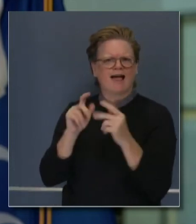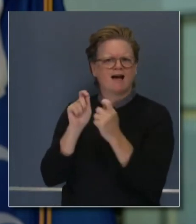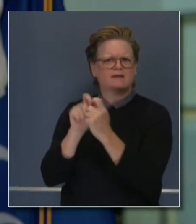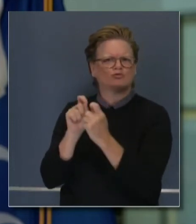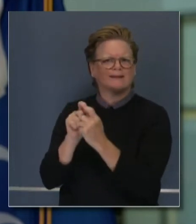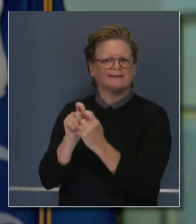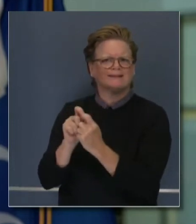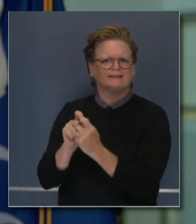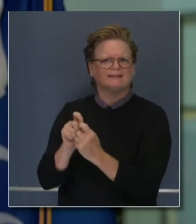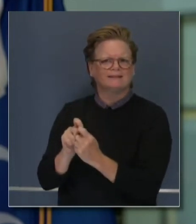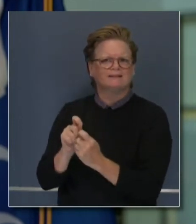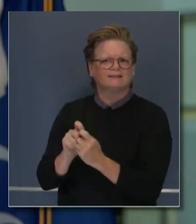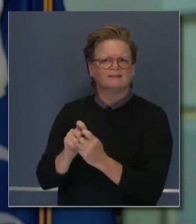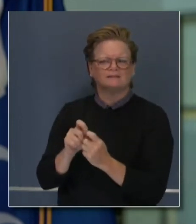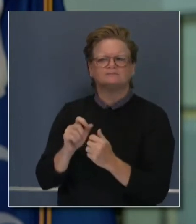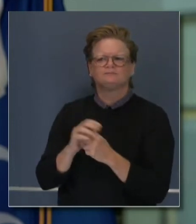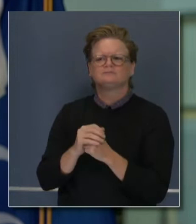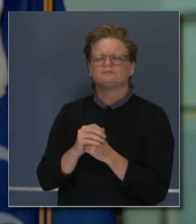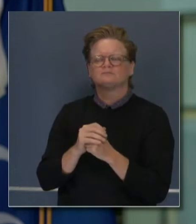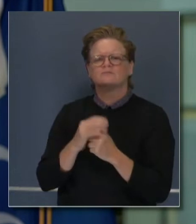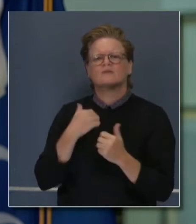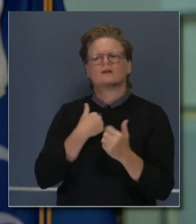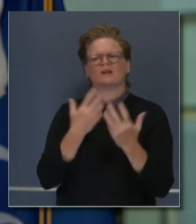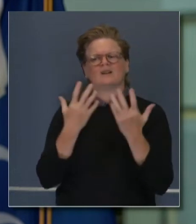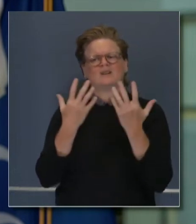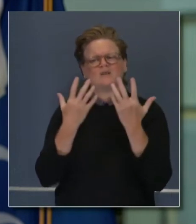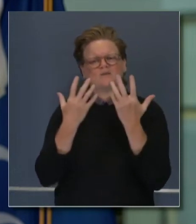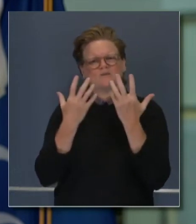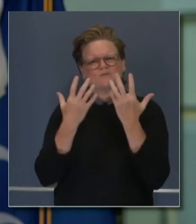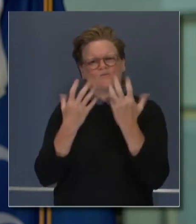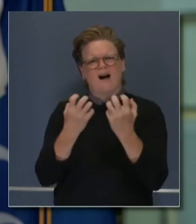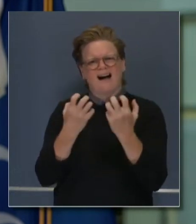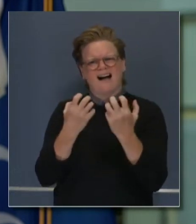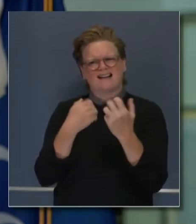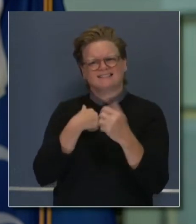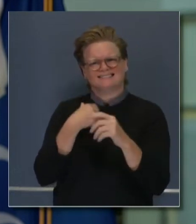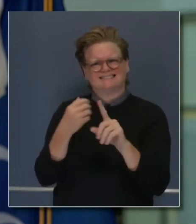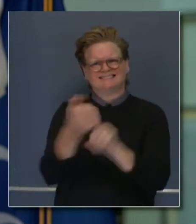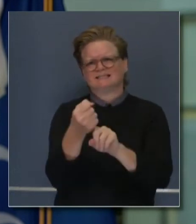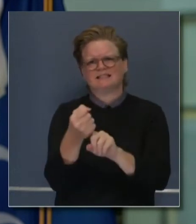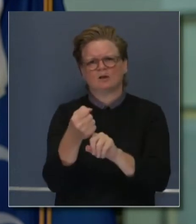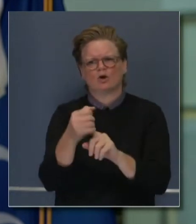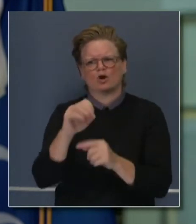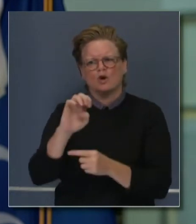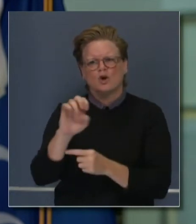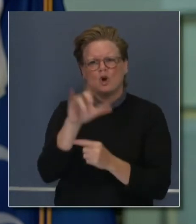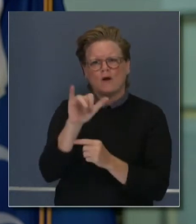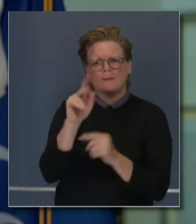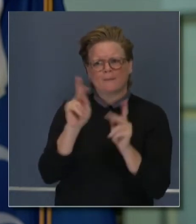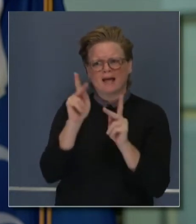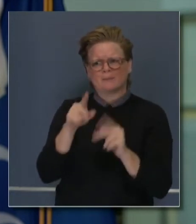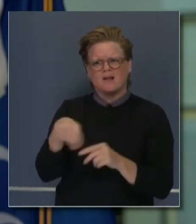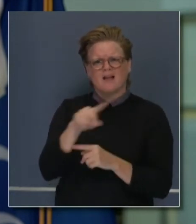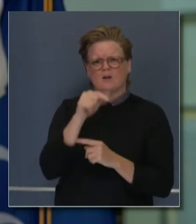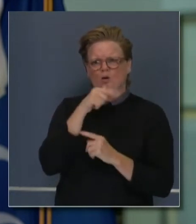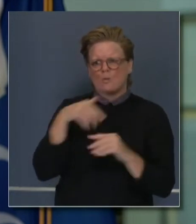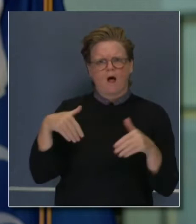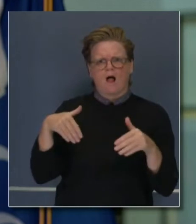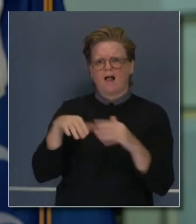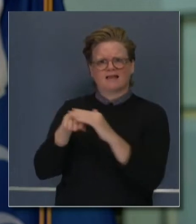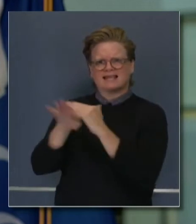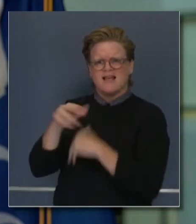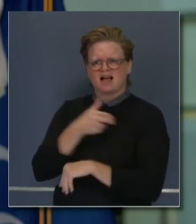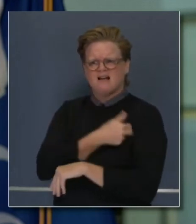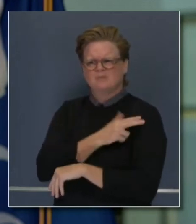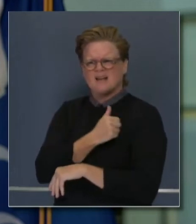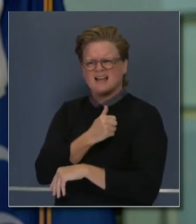as early as we can. And with the testing supplies improving, California's moves to really control